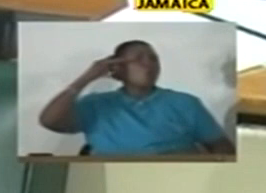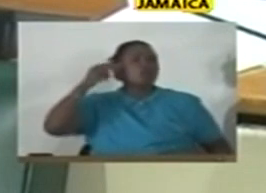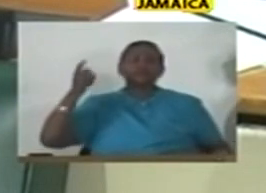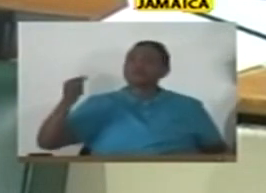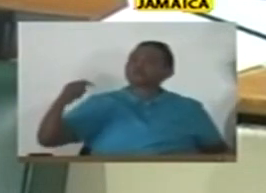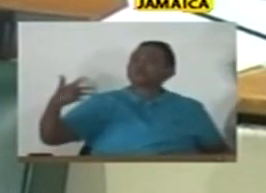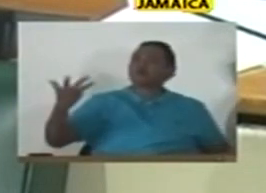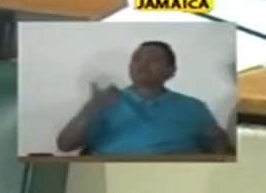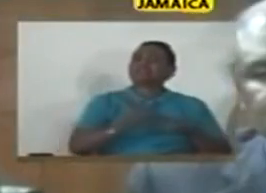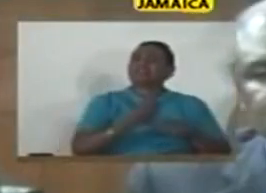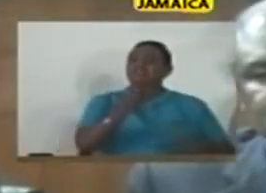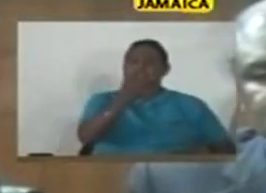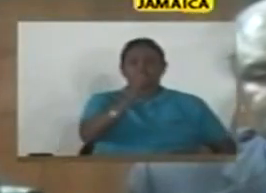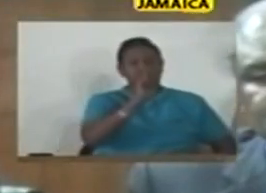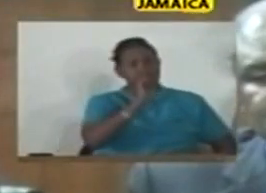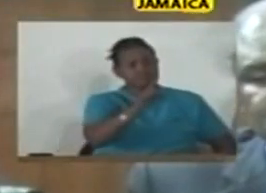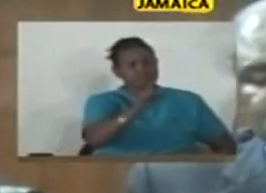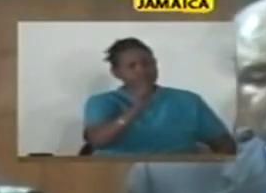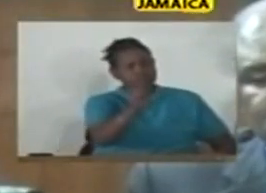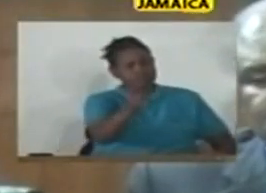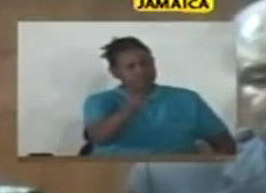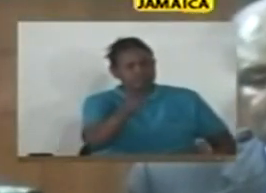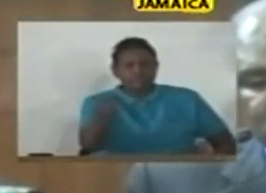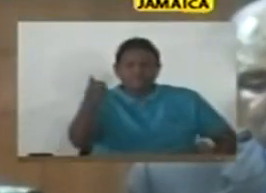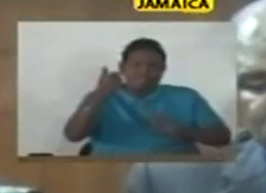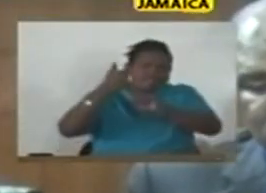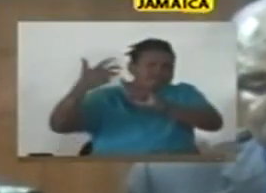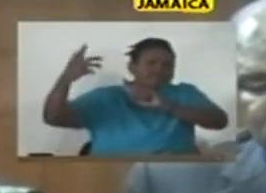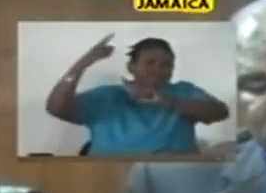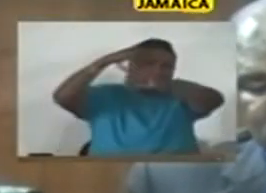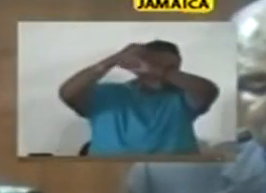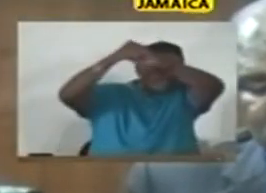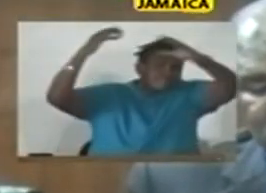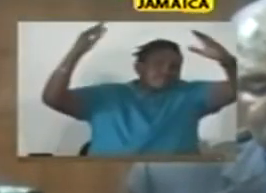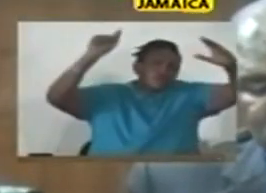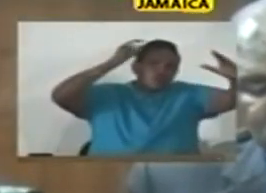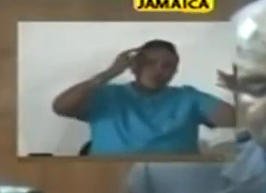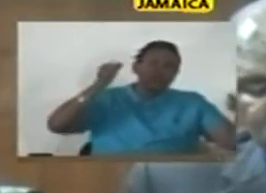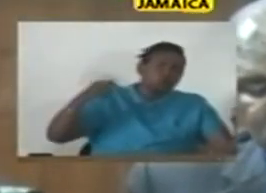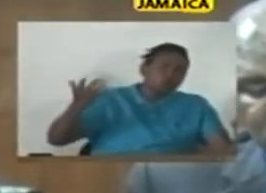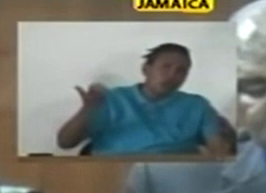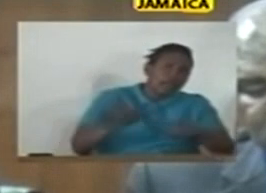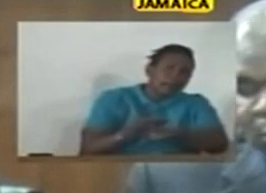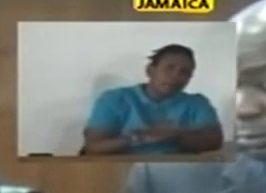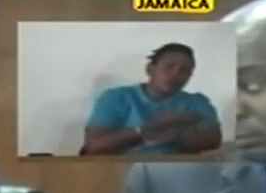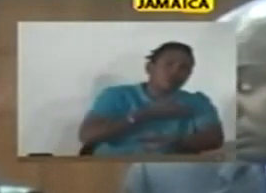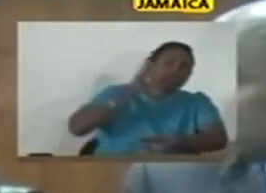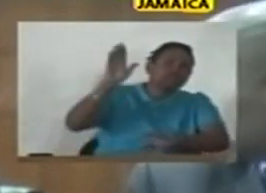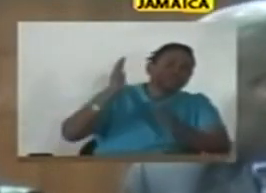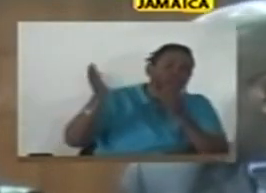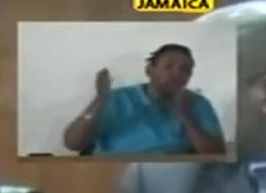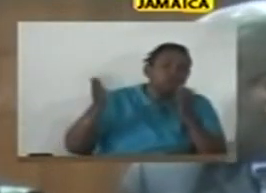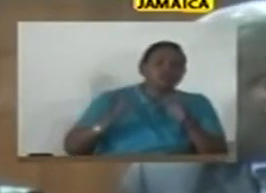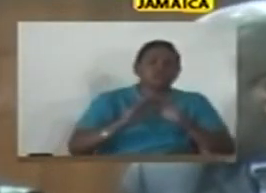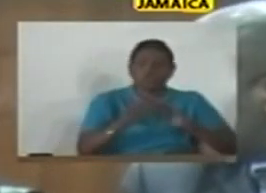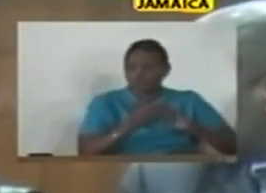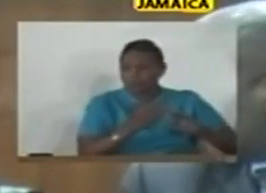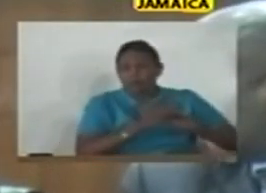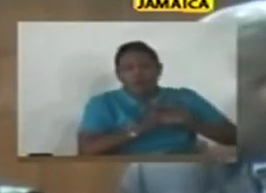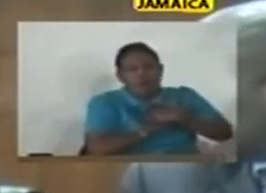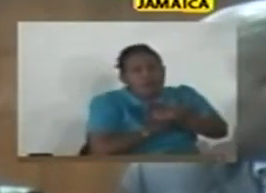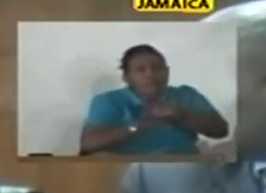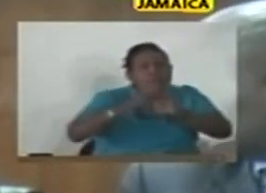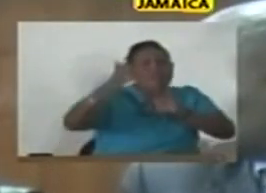Holness, gave a charge and expounded his vision for the government to improve its services and move Jamaica towards becoming a